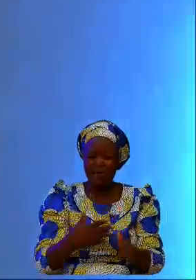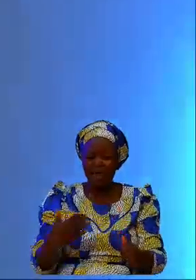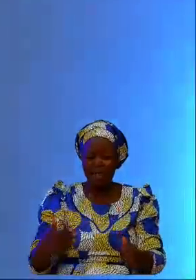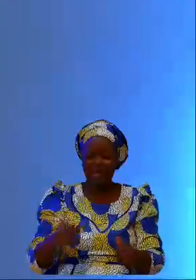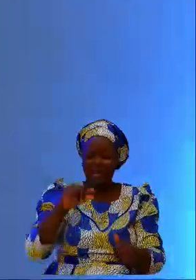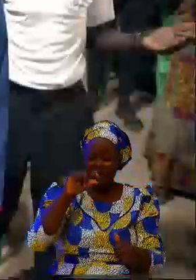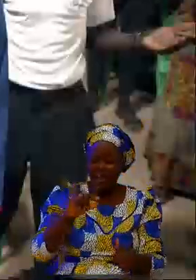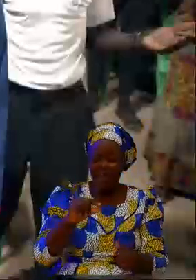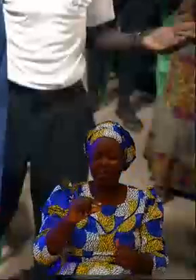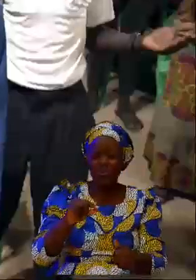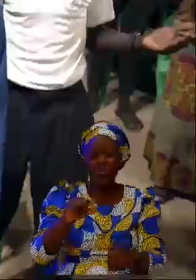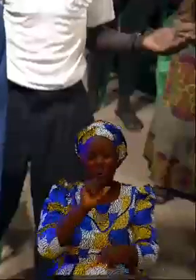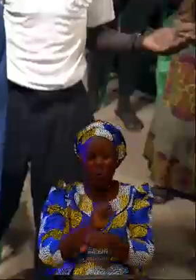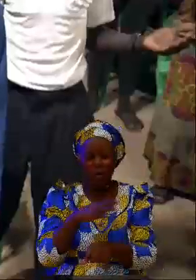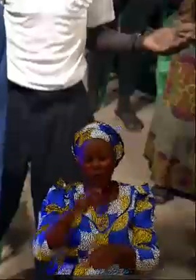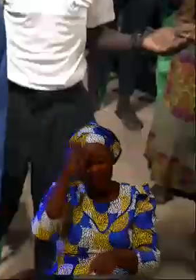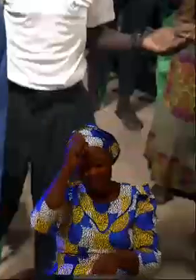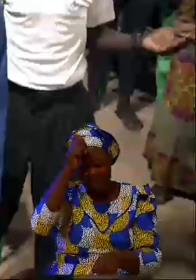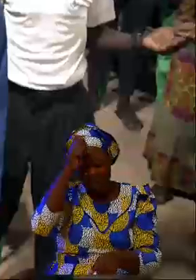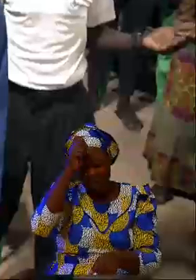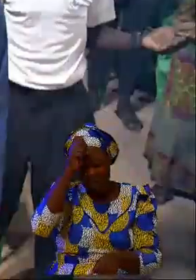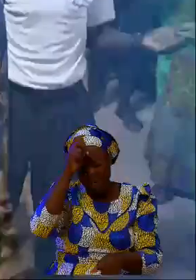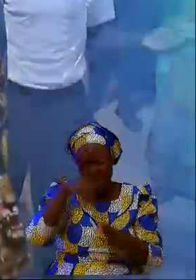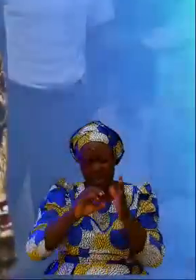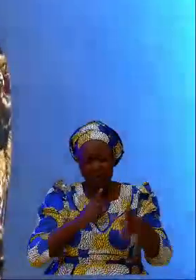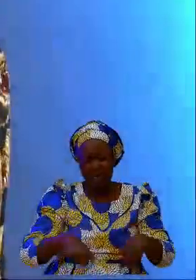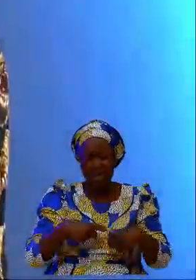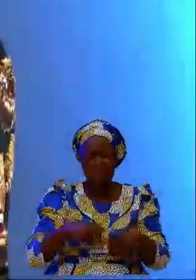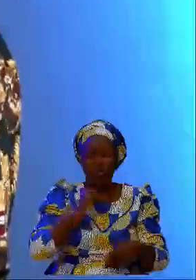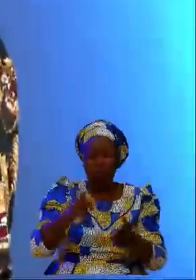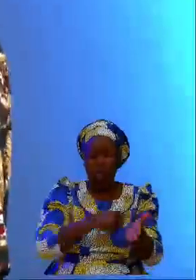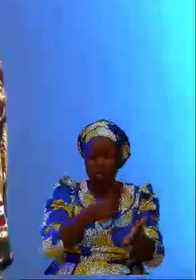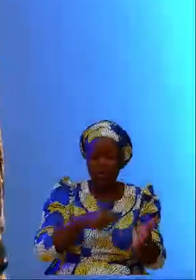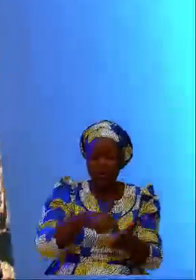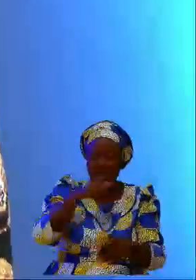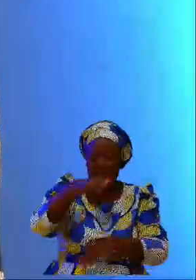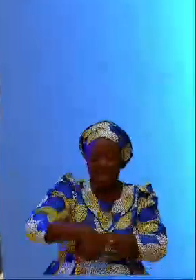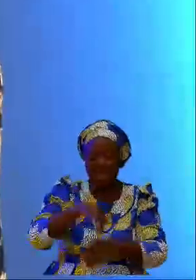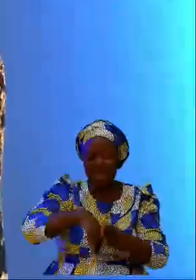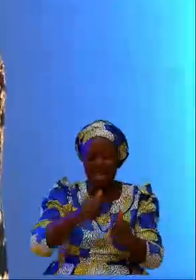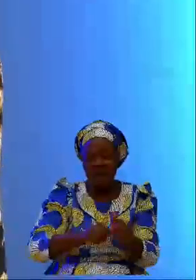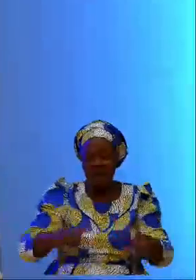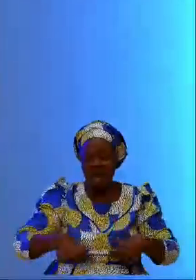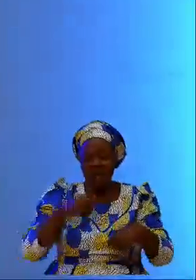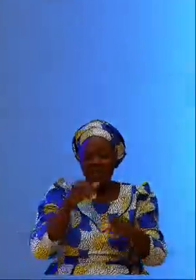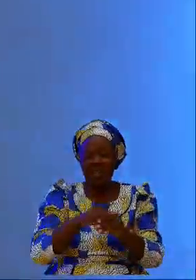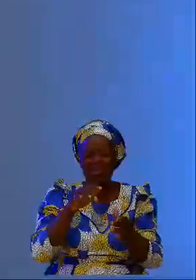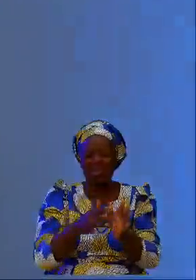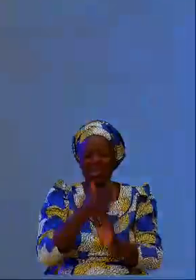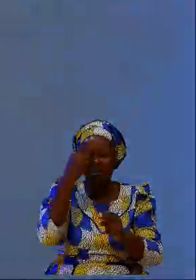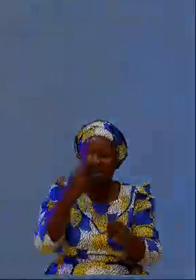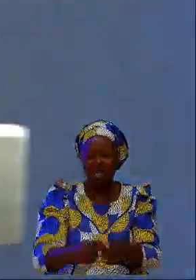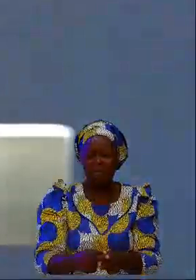heavenly power, and everything, remnants of the works of the devil remaining, you will